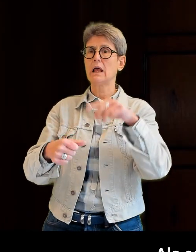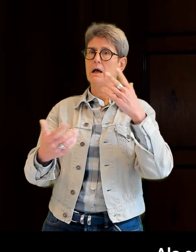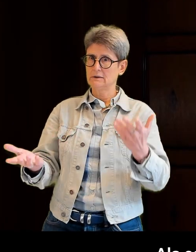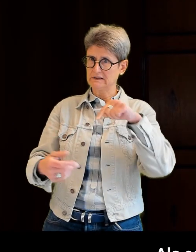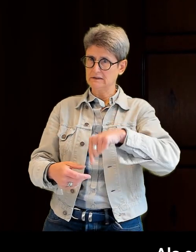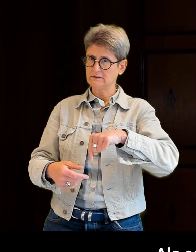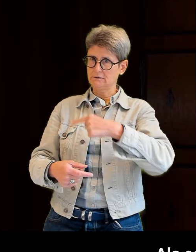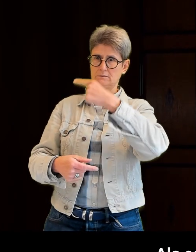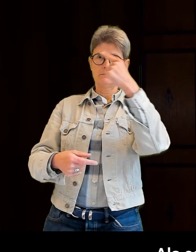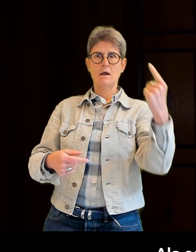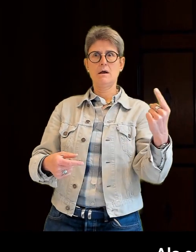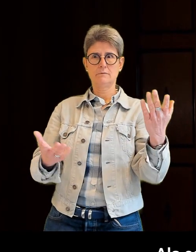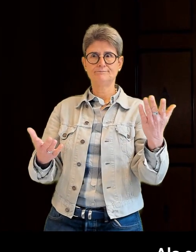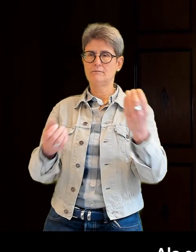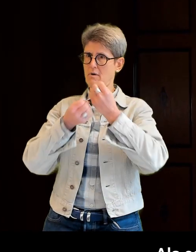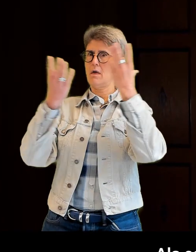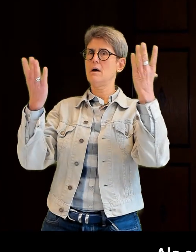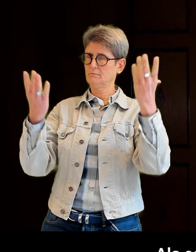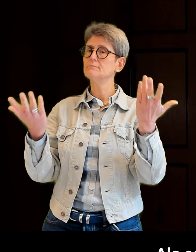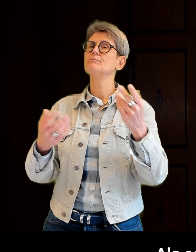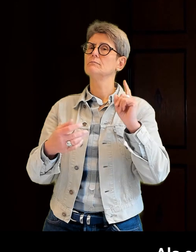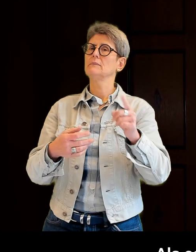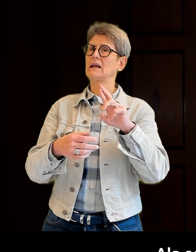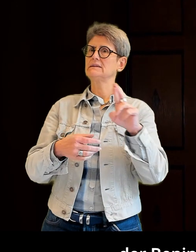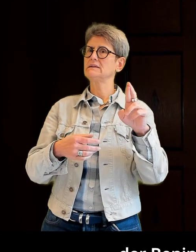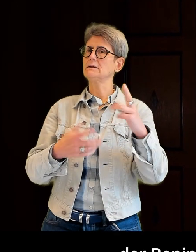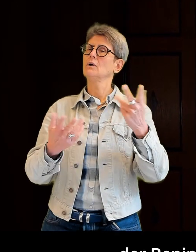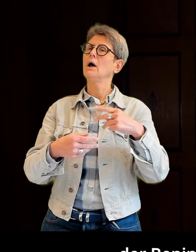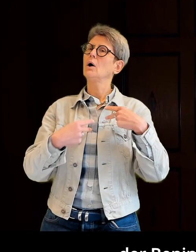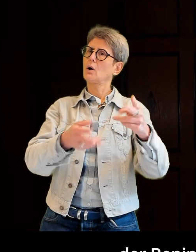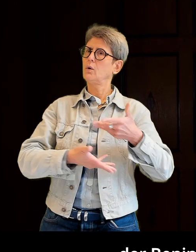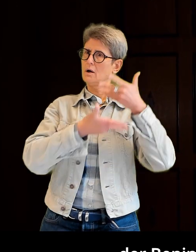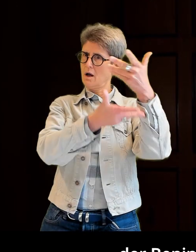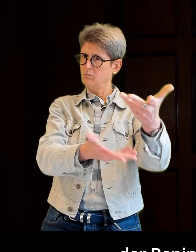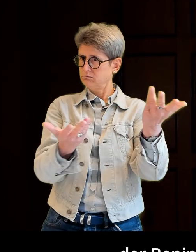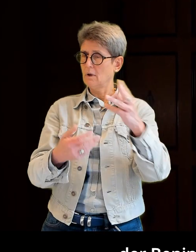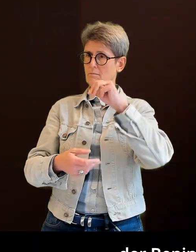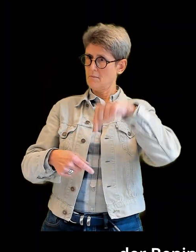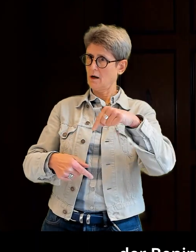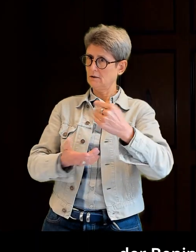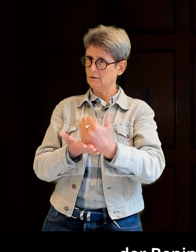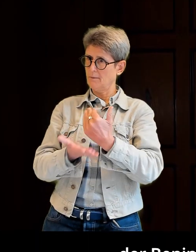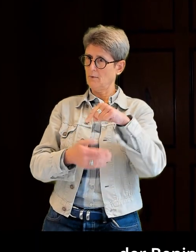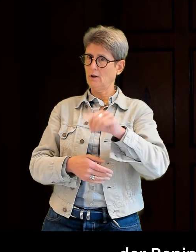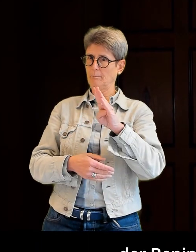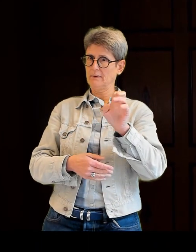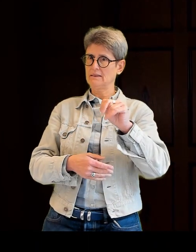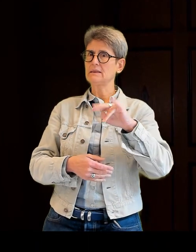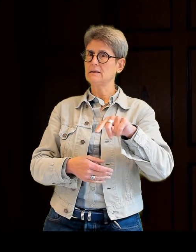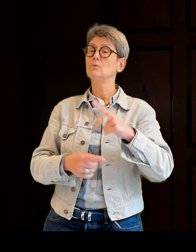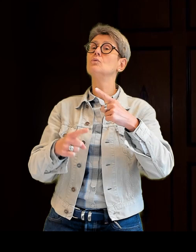it became clear in the course of this year that the restitution of Benin collections from the MARKK and other